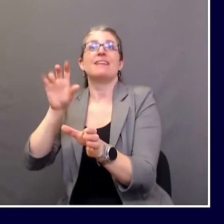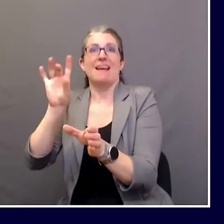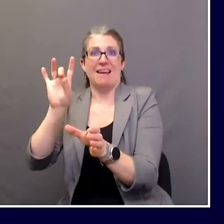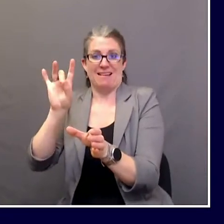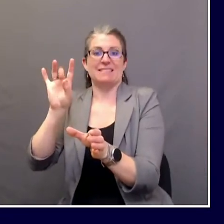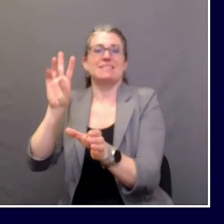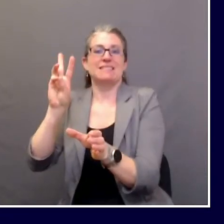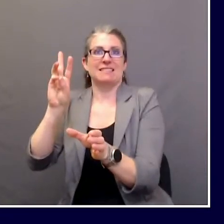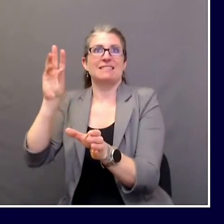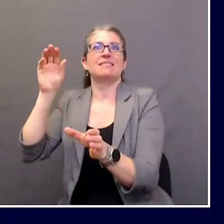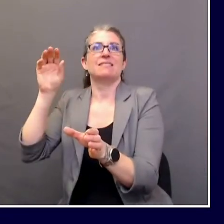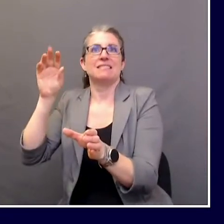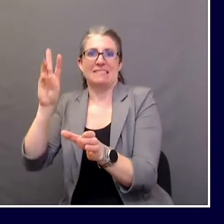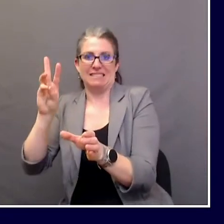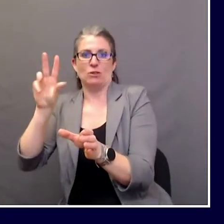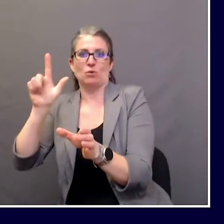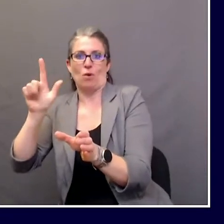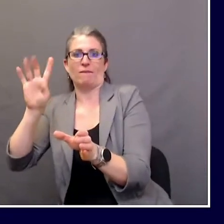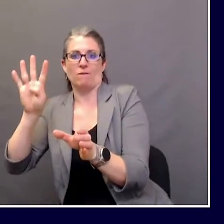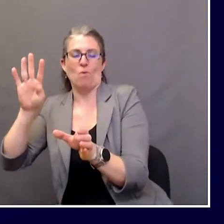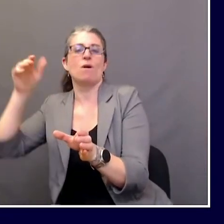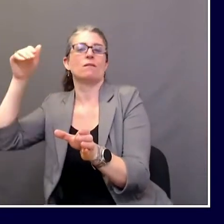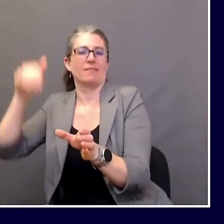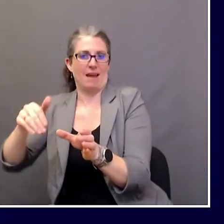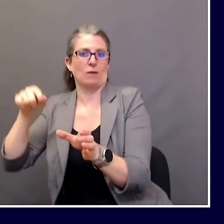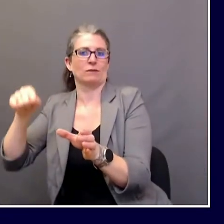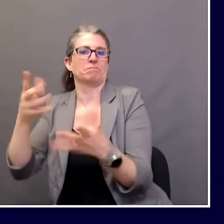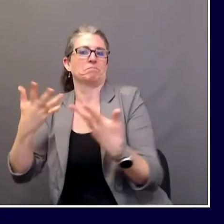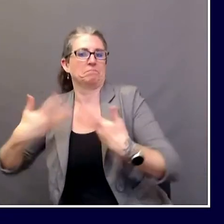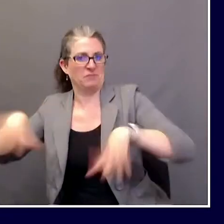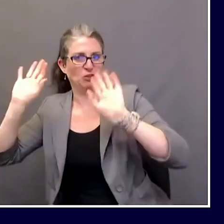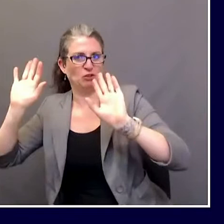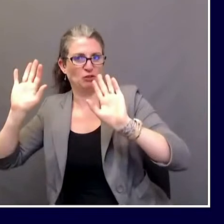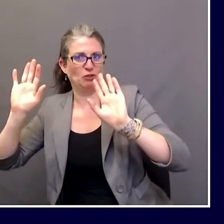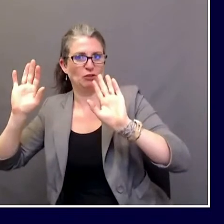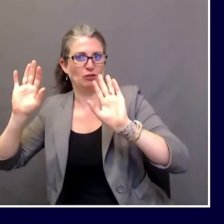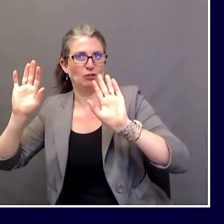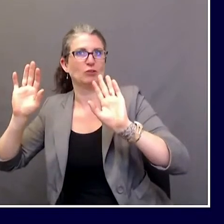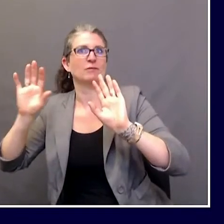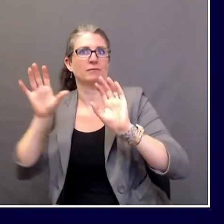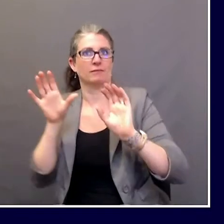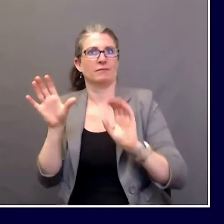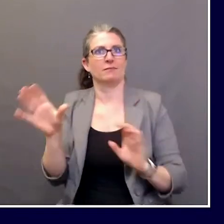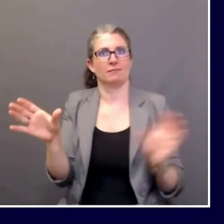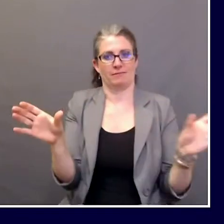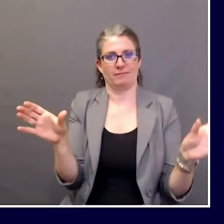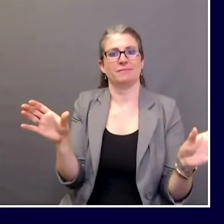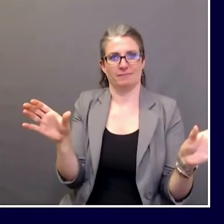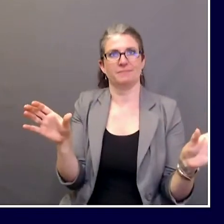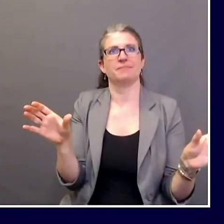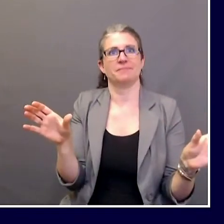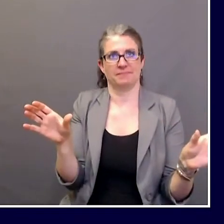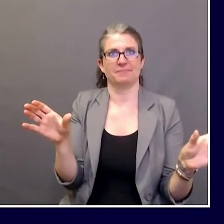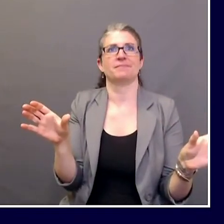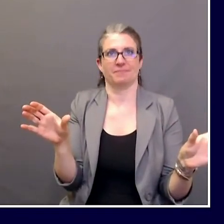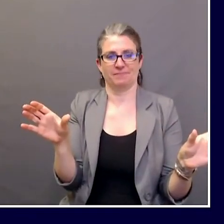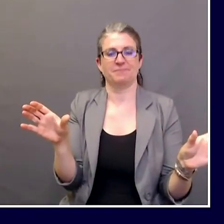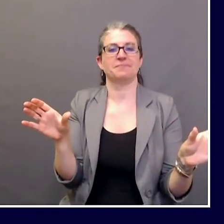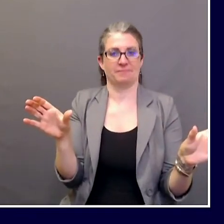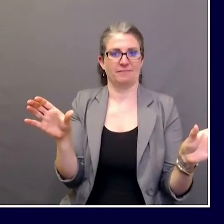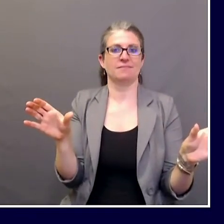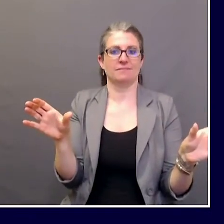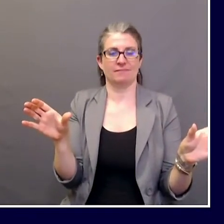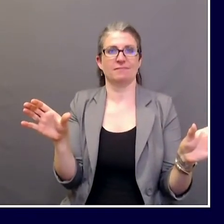386,624 were either second doses of Pfizer or Moderna or the single shot of J&J. To put those numbers